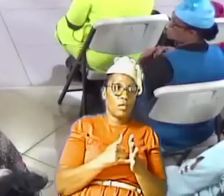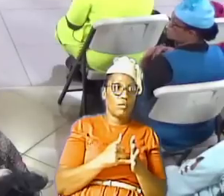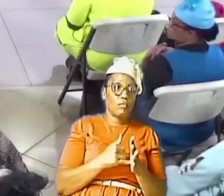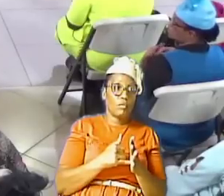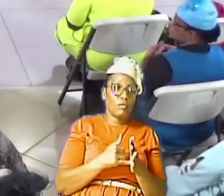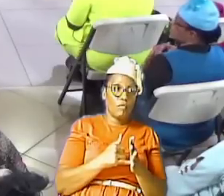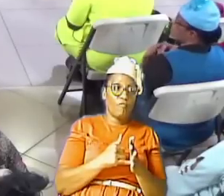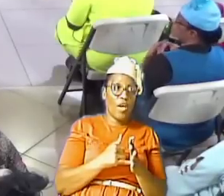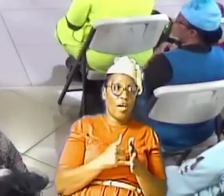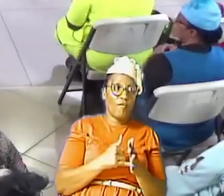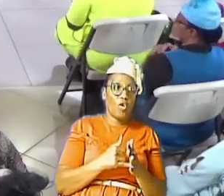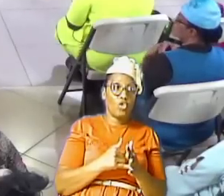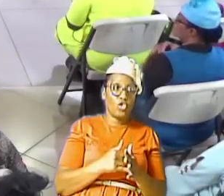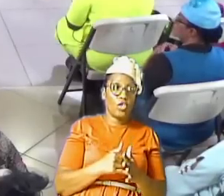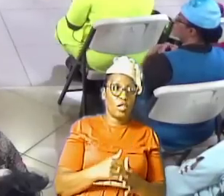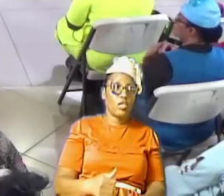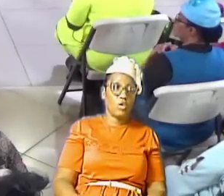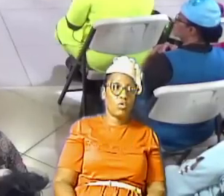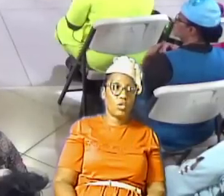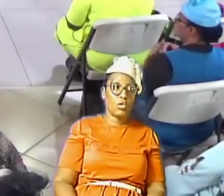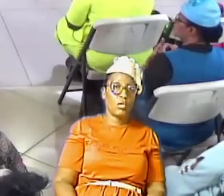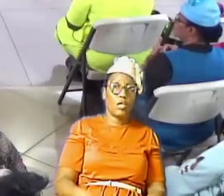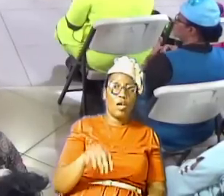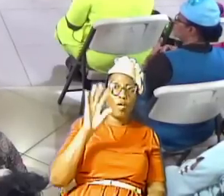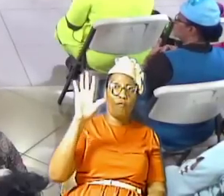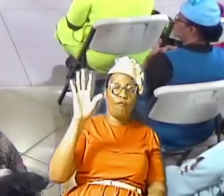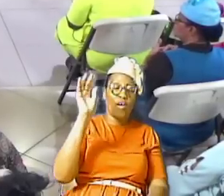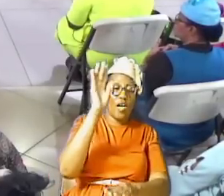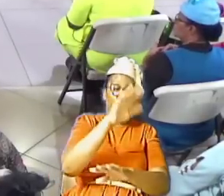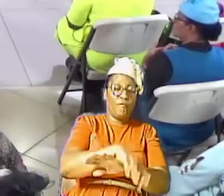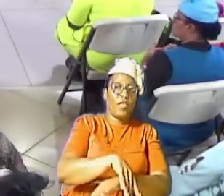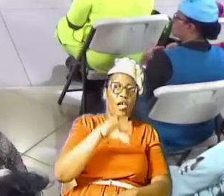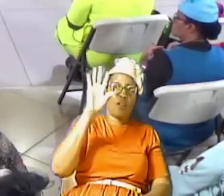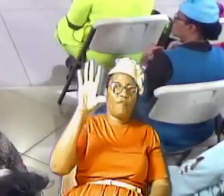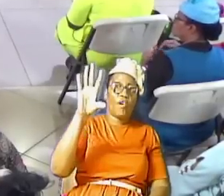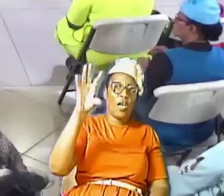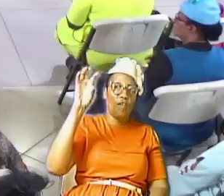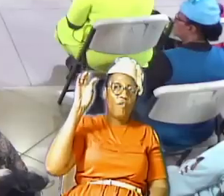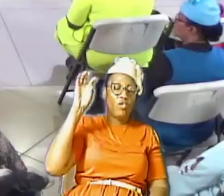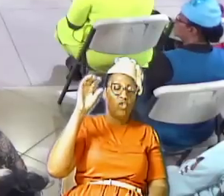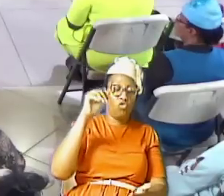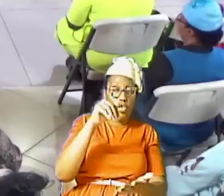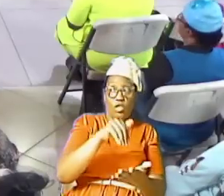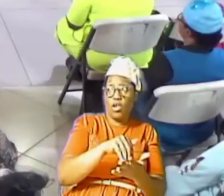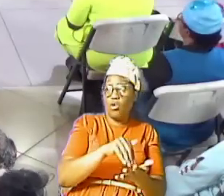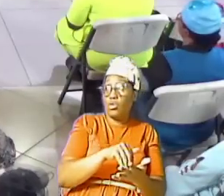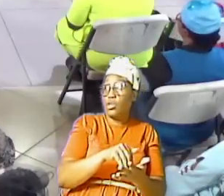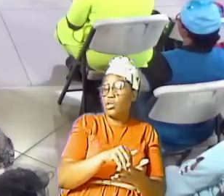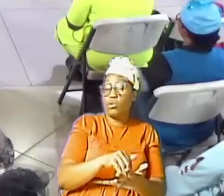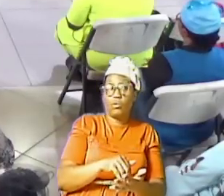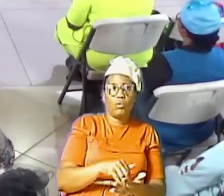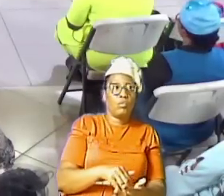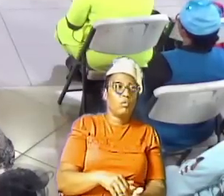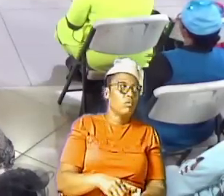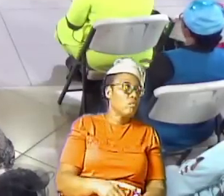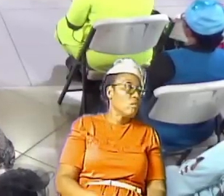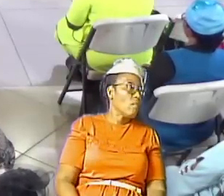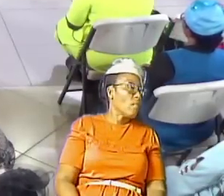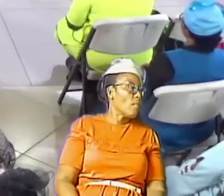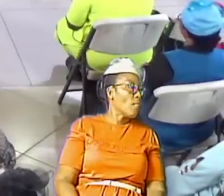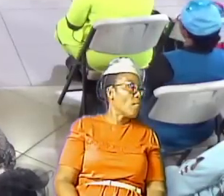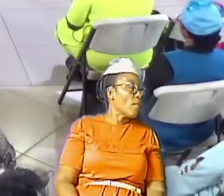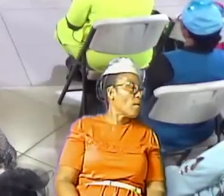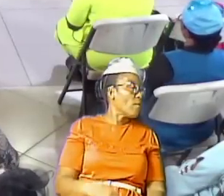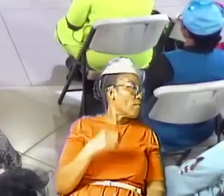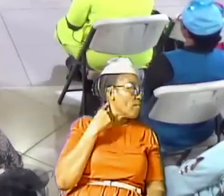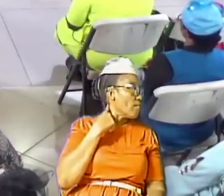conference. And it is going to be a great time of refreshing and blessing. Amen. In the presence of the Lord. And so